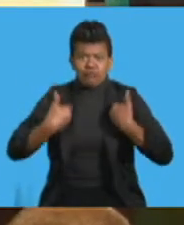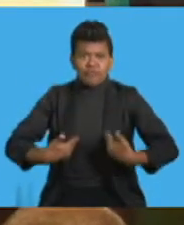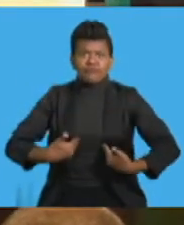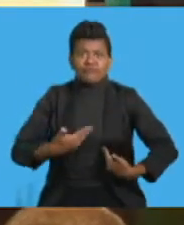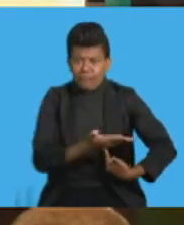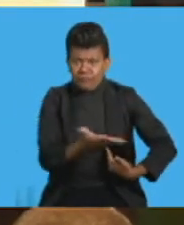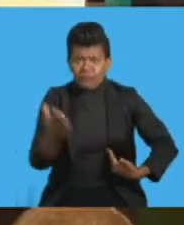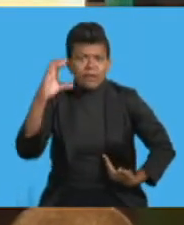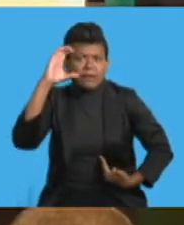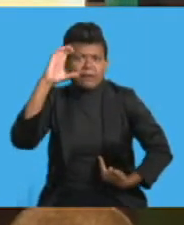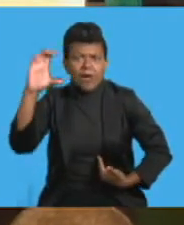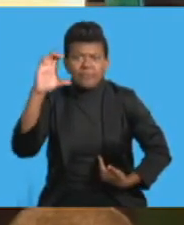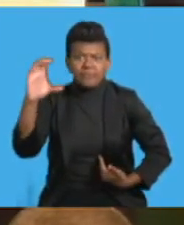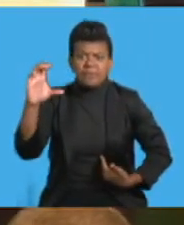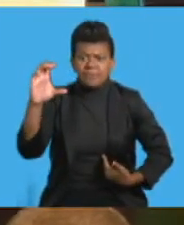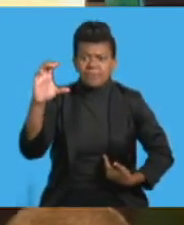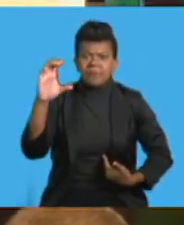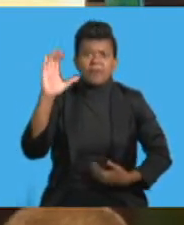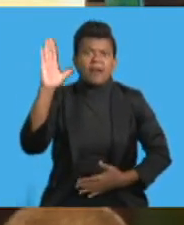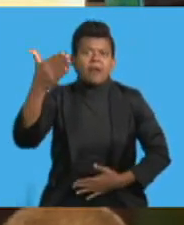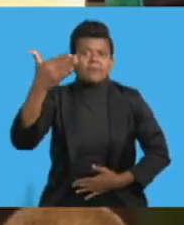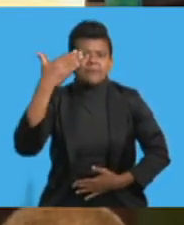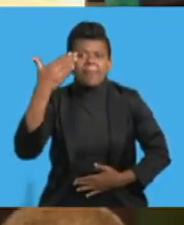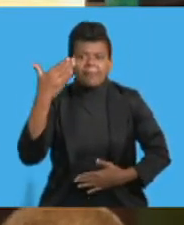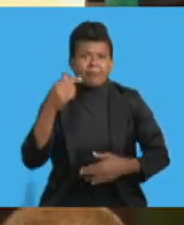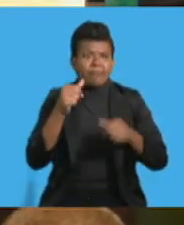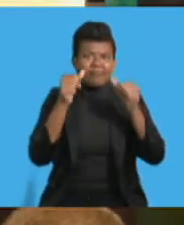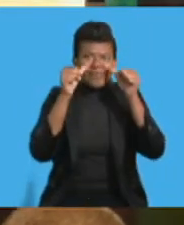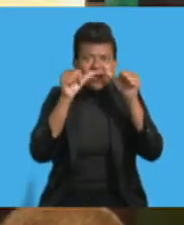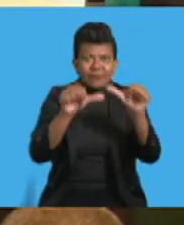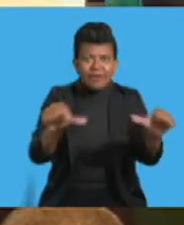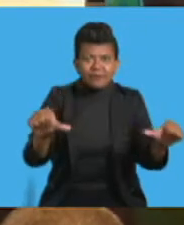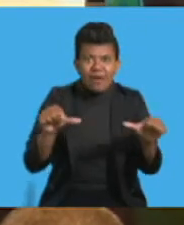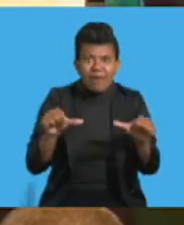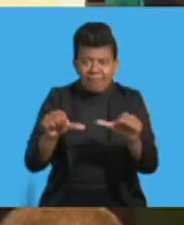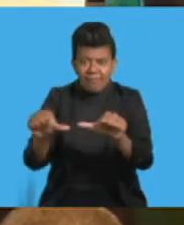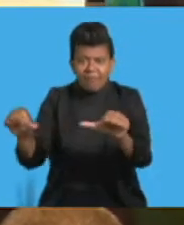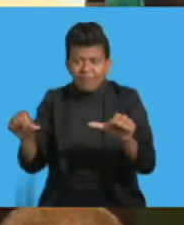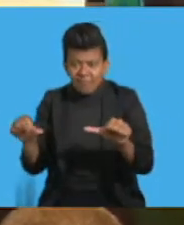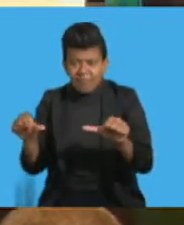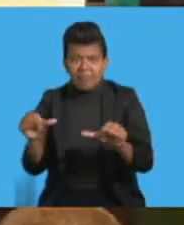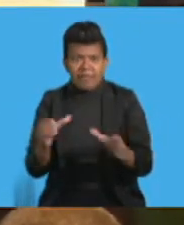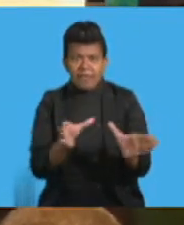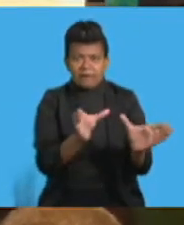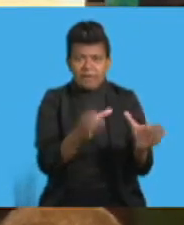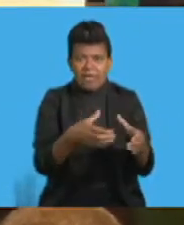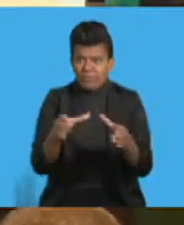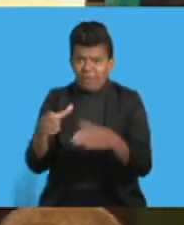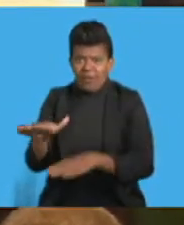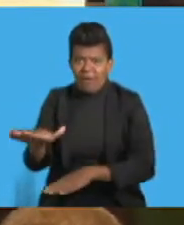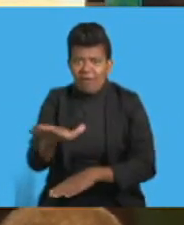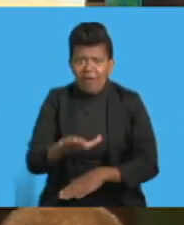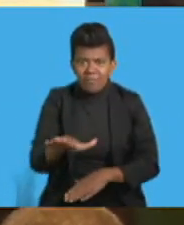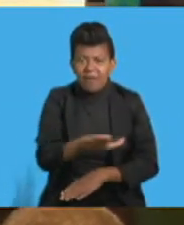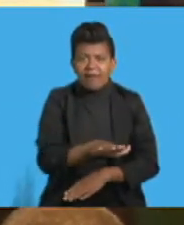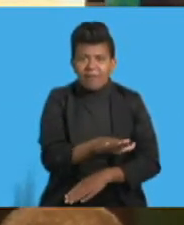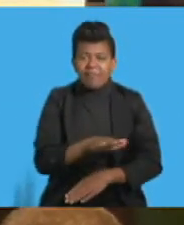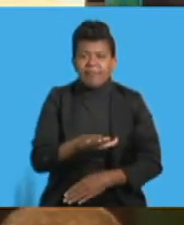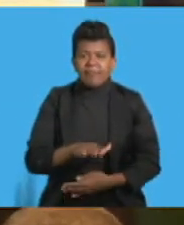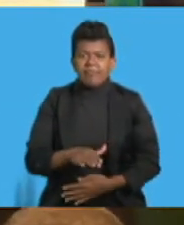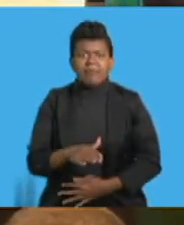a result of the performance of agriculture sector. Normally, you will see, Honorable Speaker, that agriculture